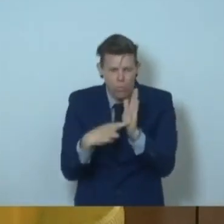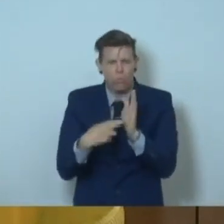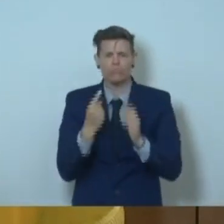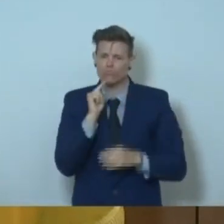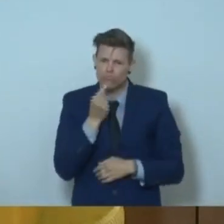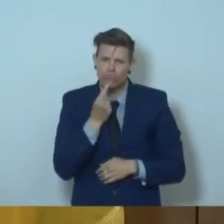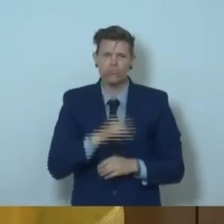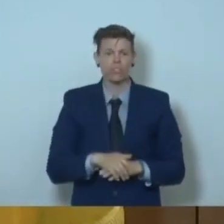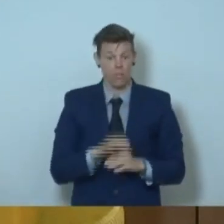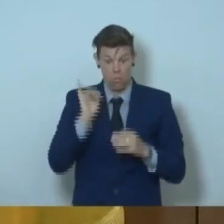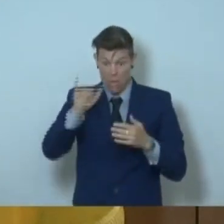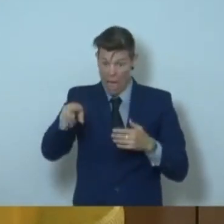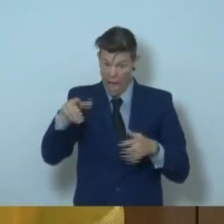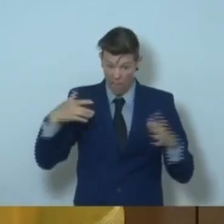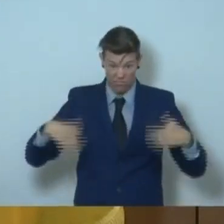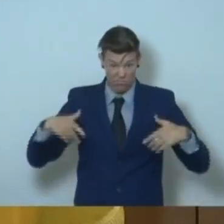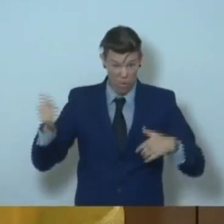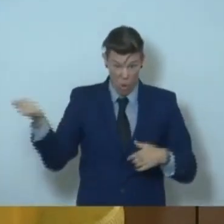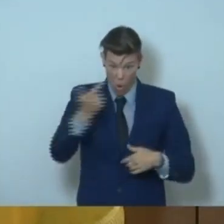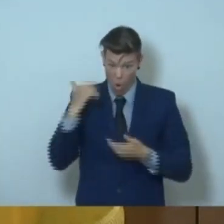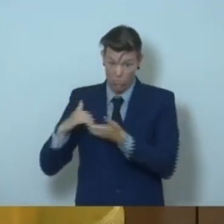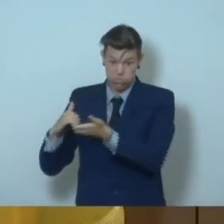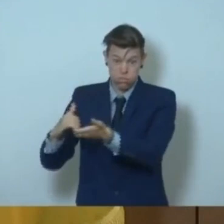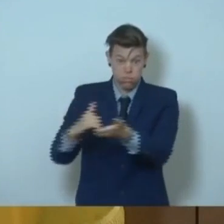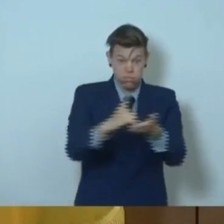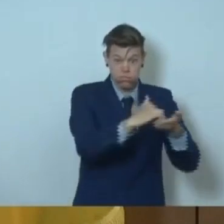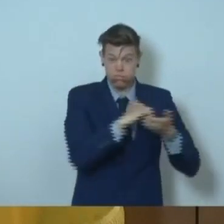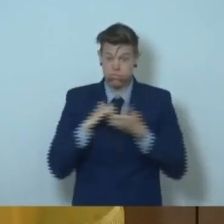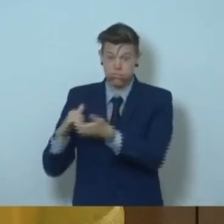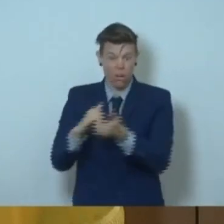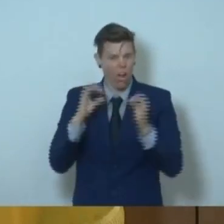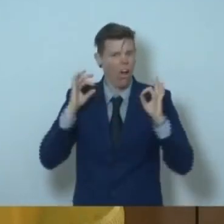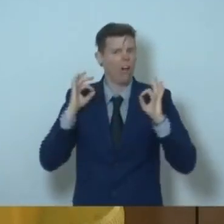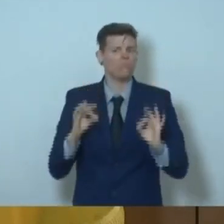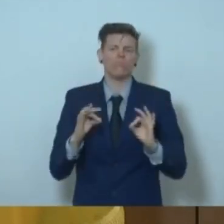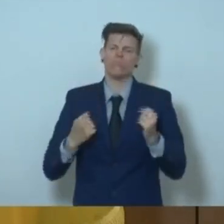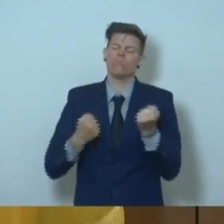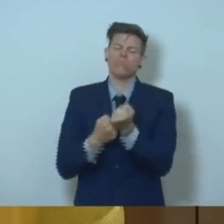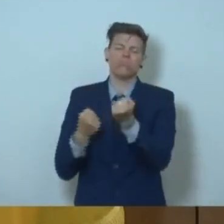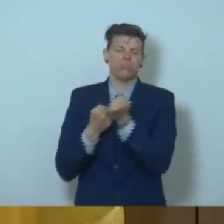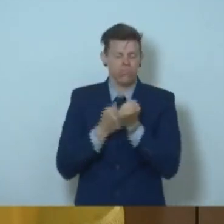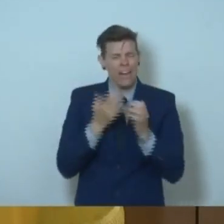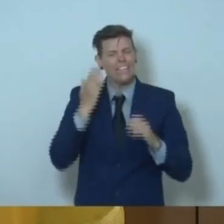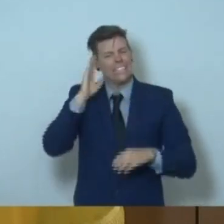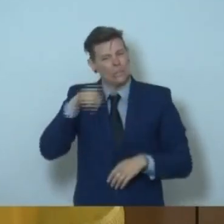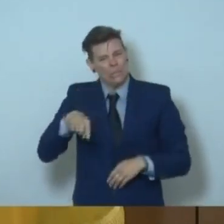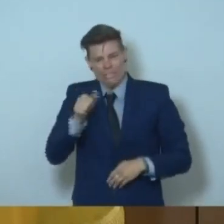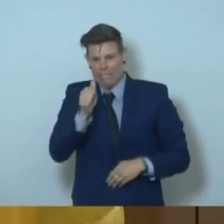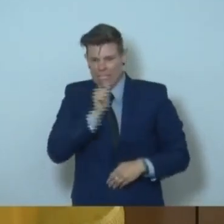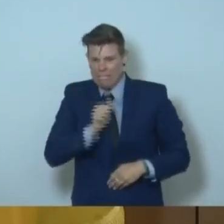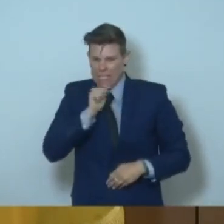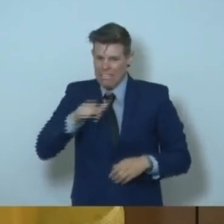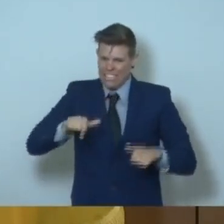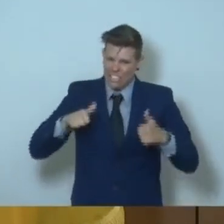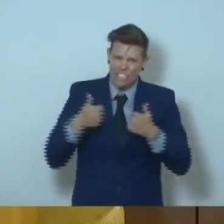in this together, we're going to make it through this really challenging year. And as